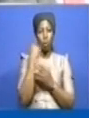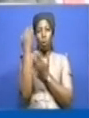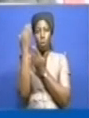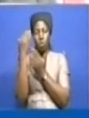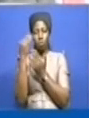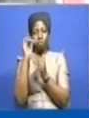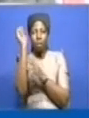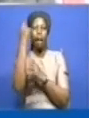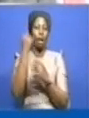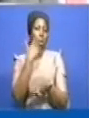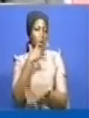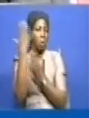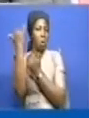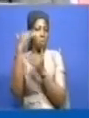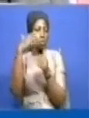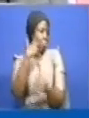vaccinate before the end of the year?